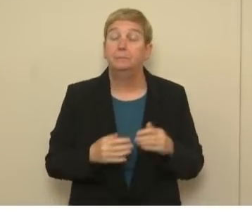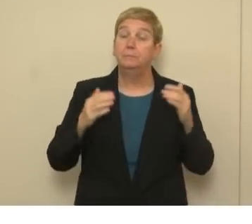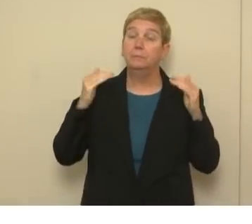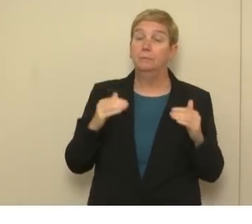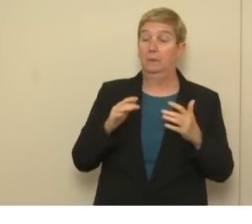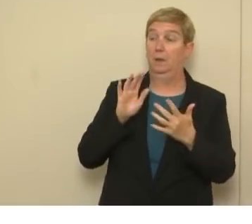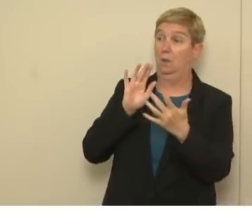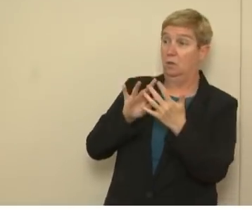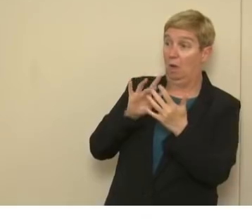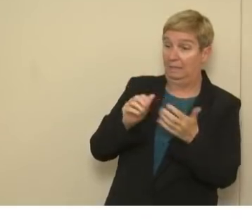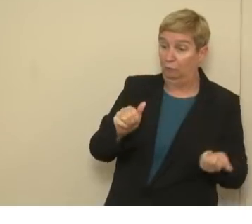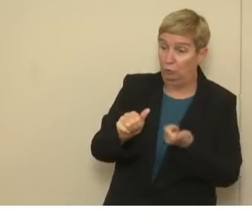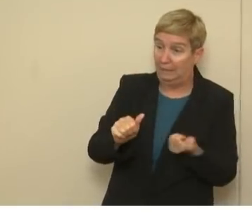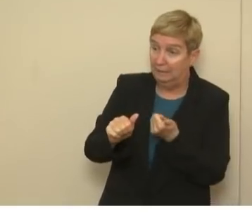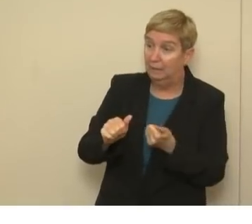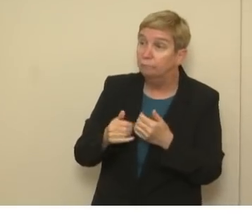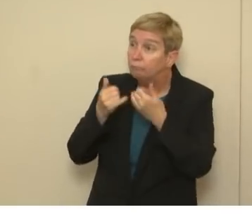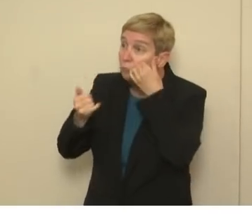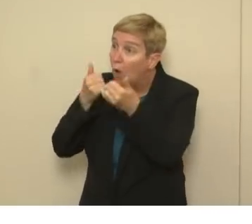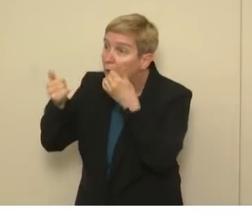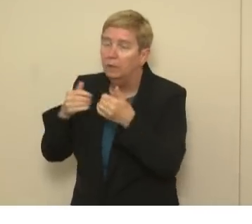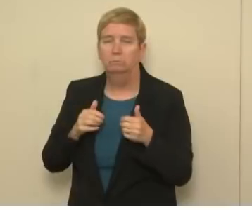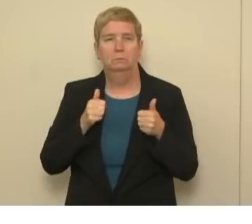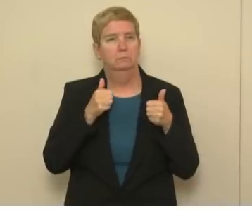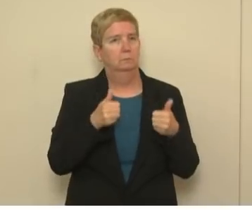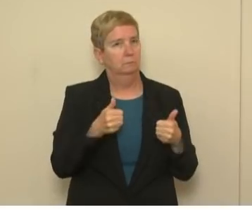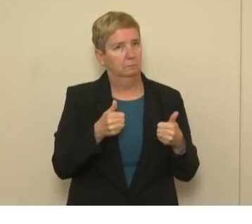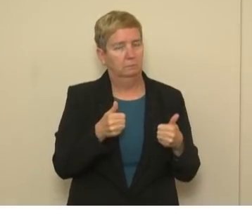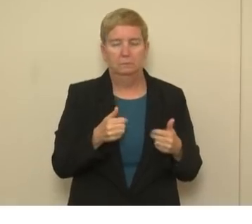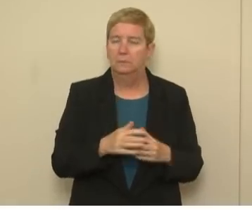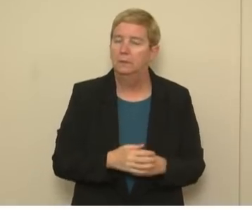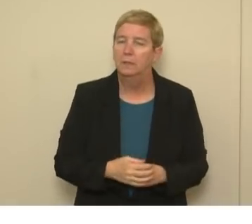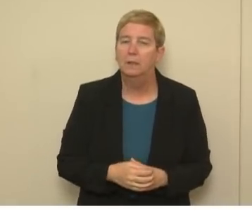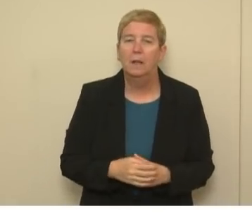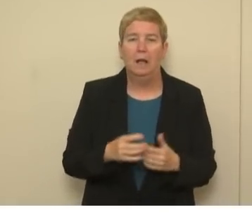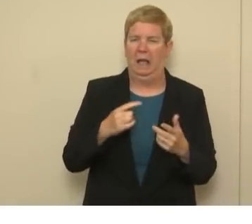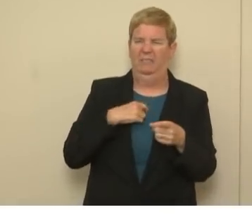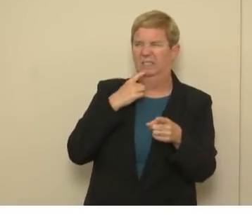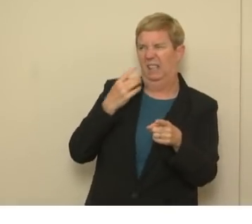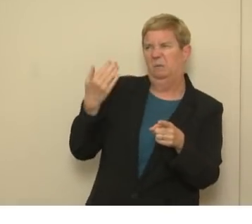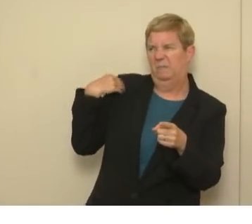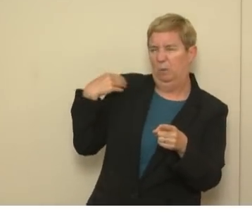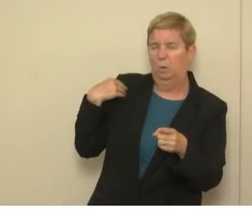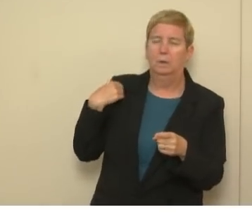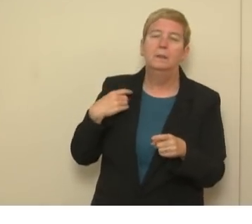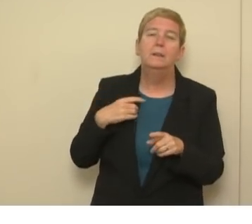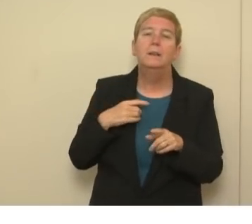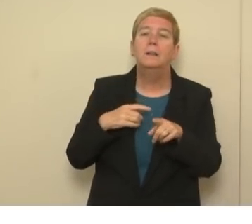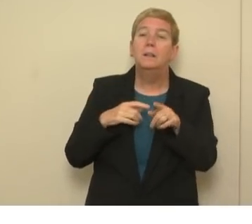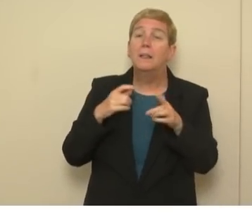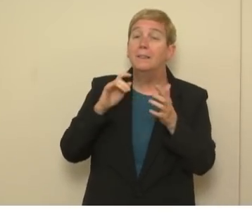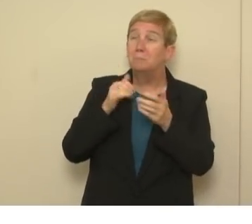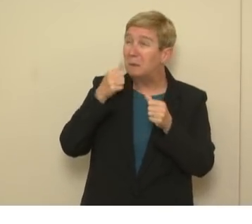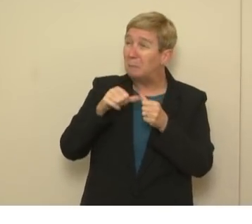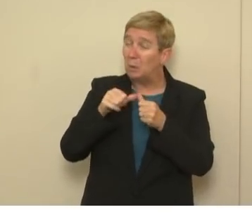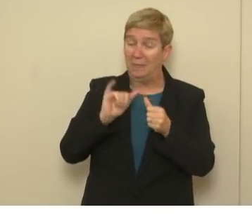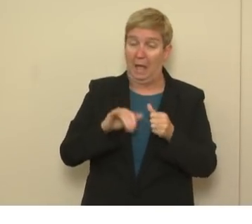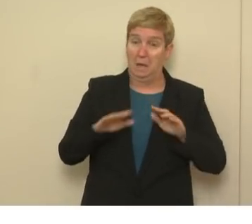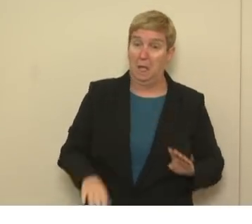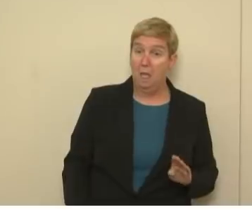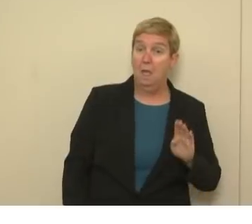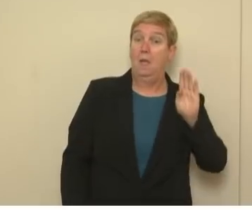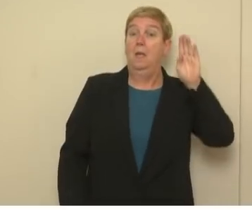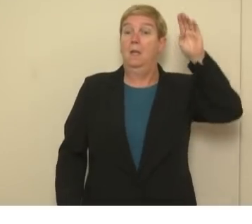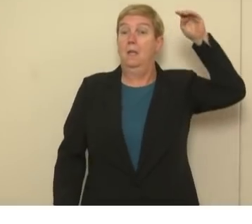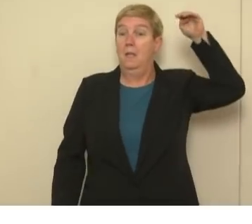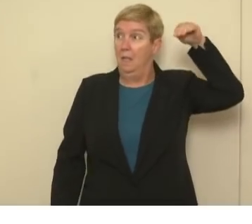graphs, doing great, and delivery system in a good place. I've said this before, but this big peak in cases we had, our biggest peak